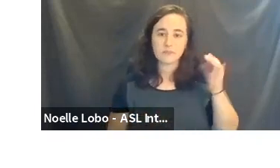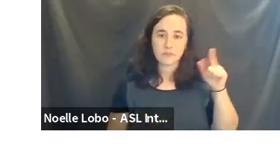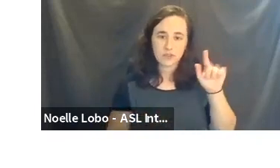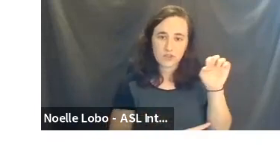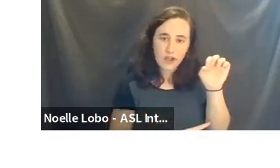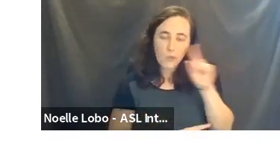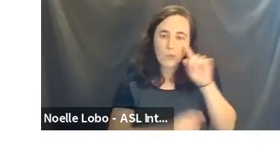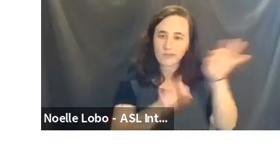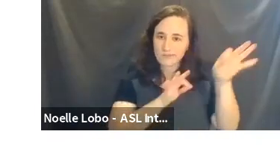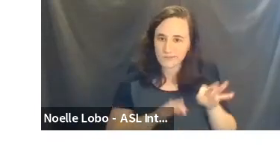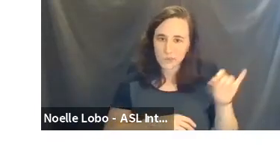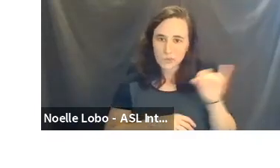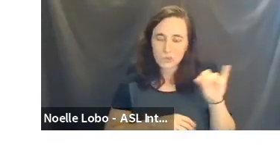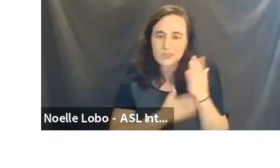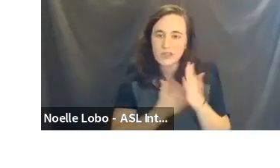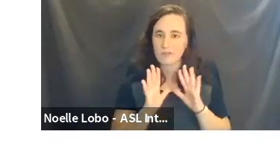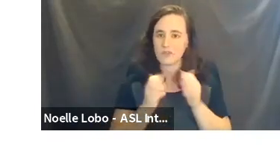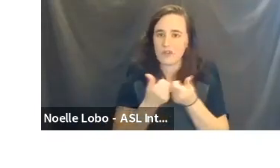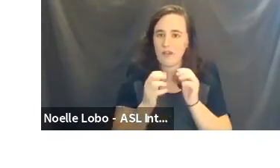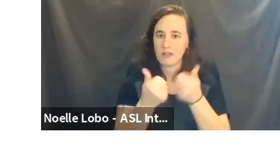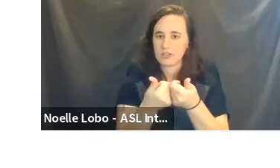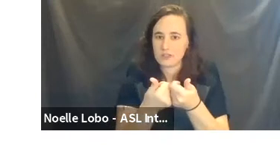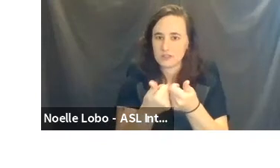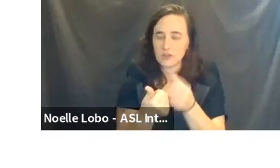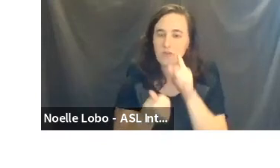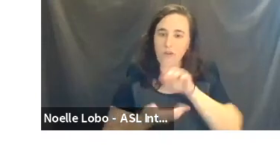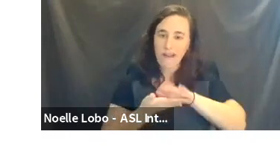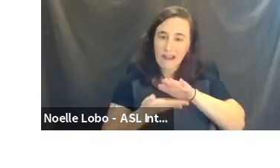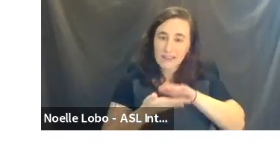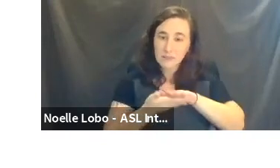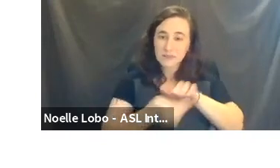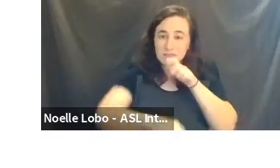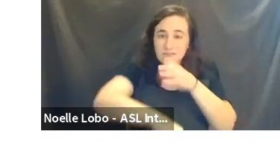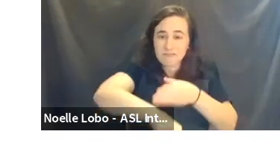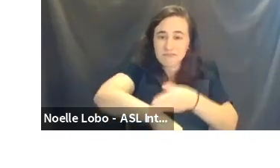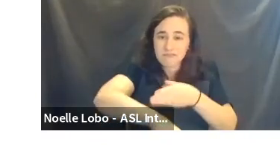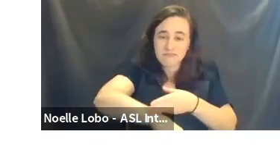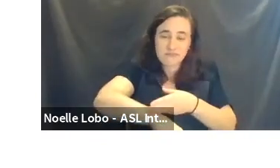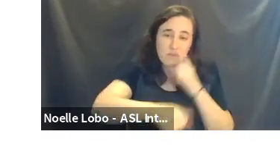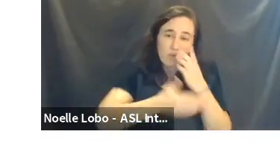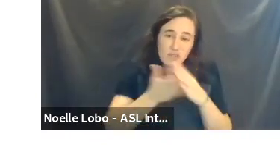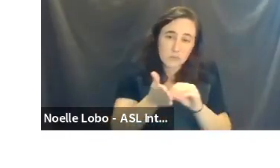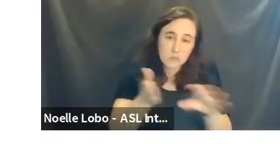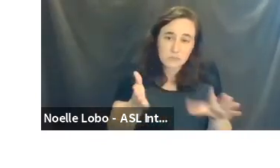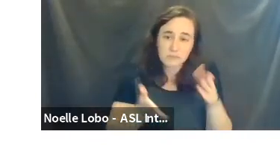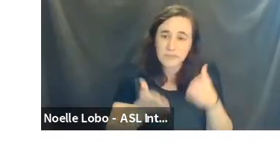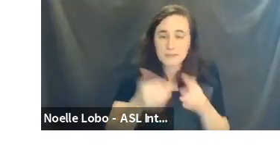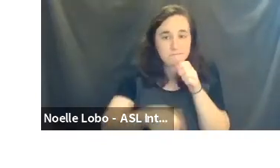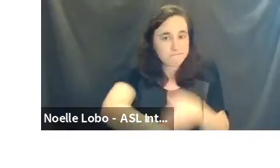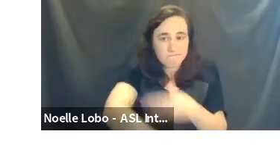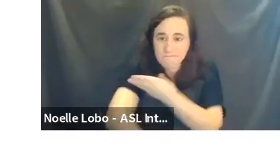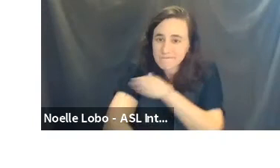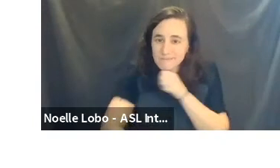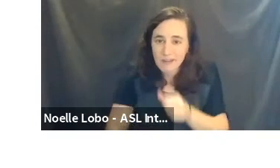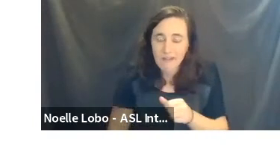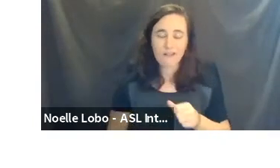those challenges to academic progress for students of maybe in some groups, to social and